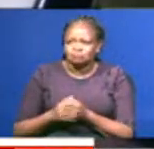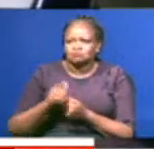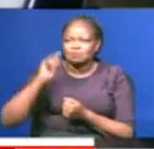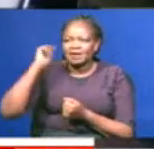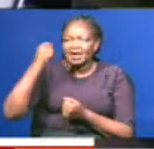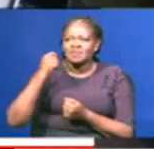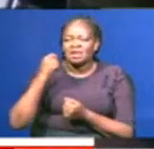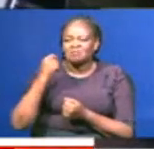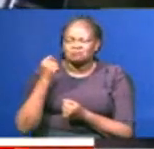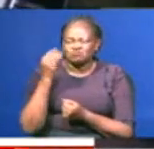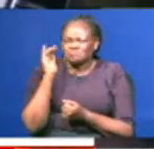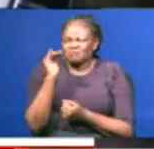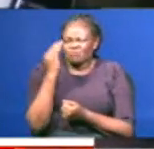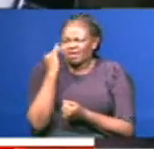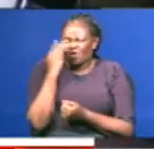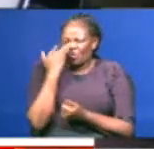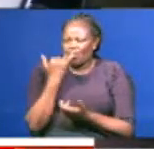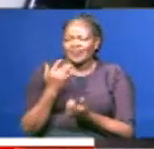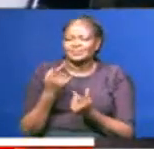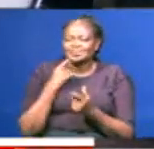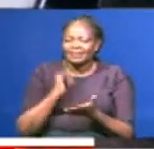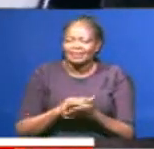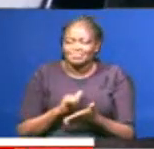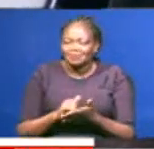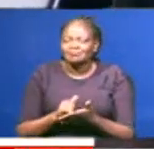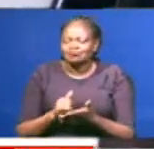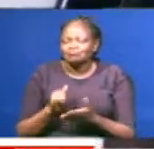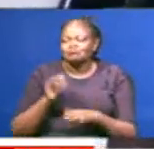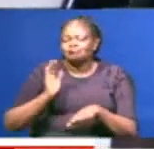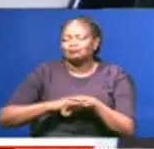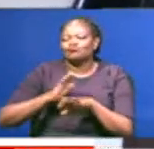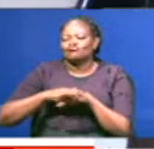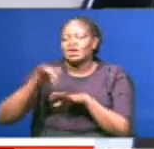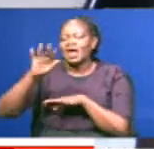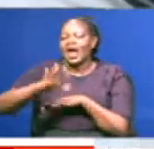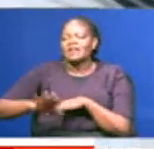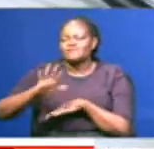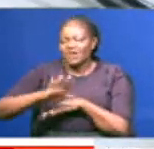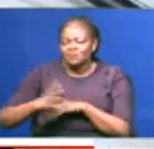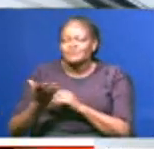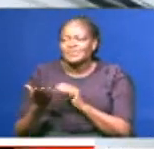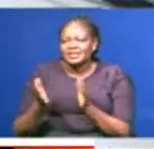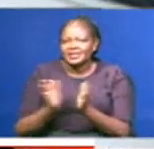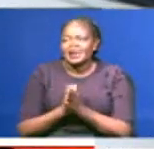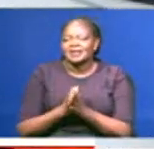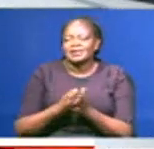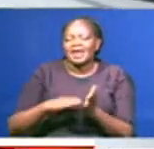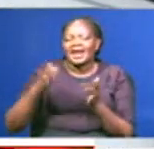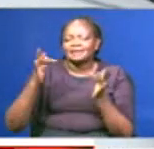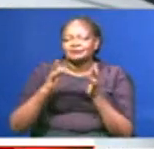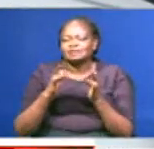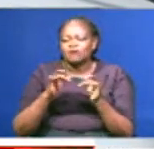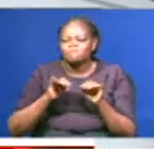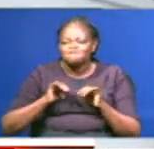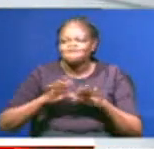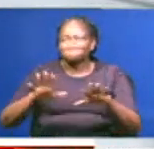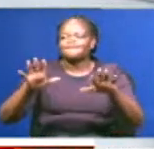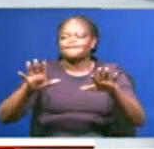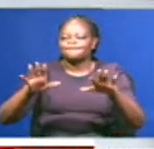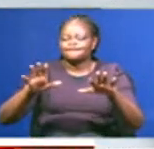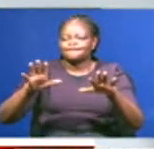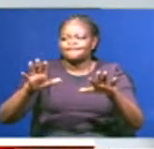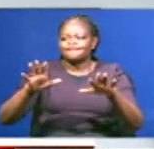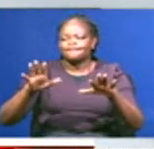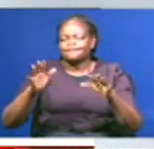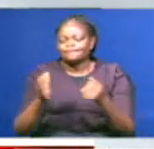inquired. He says the conducive regulatory environment coupled with the high internet penetration, mostly accessed via